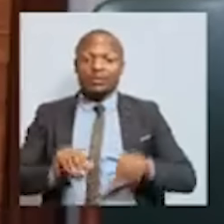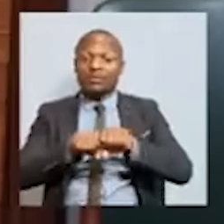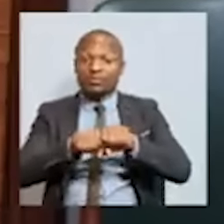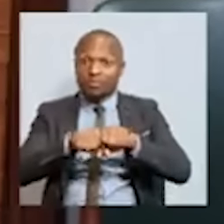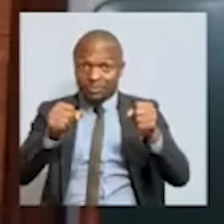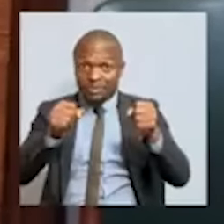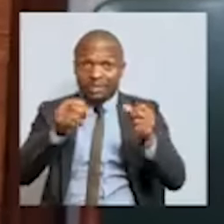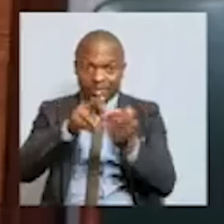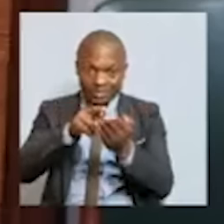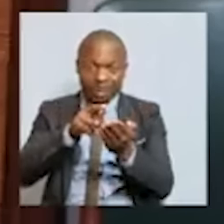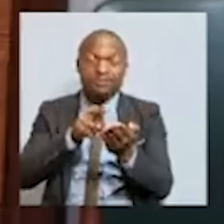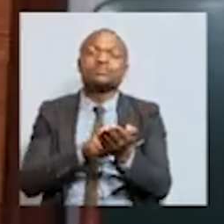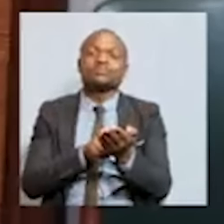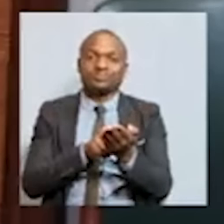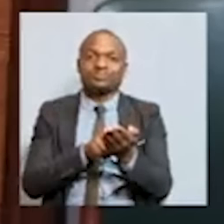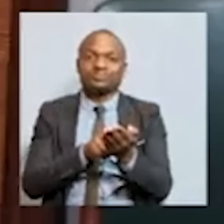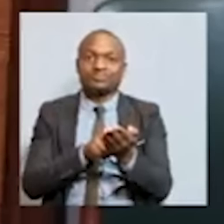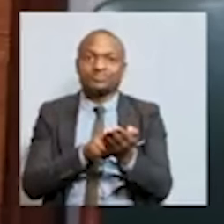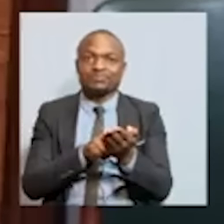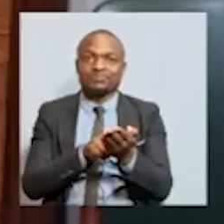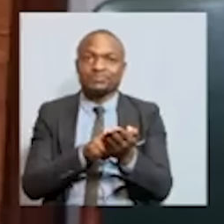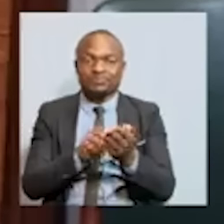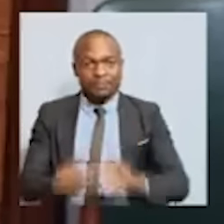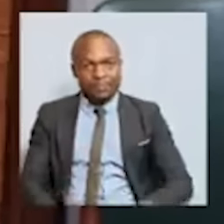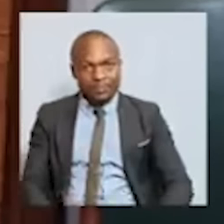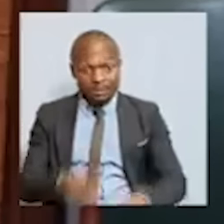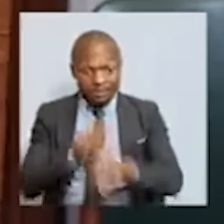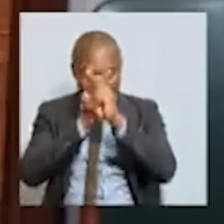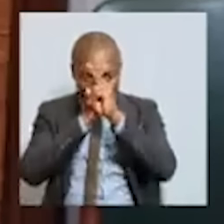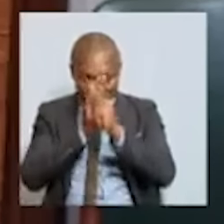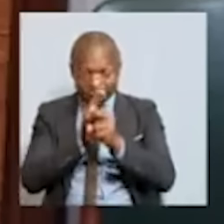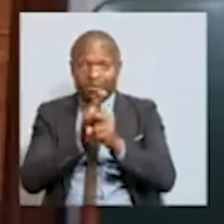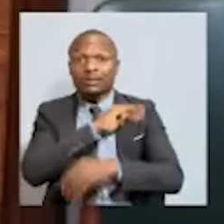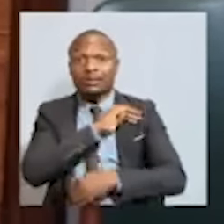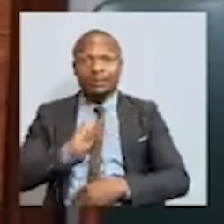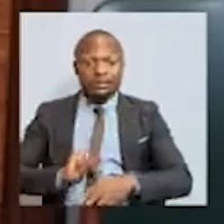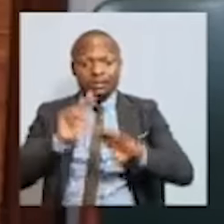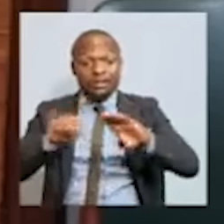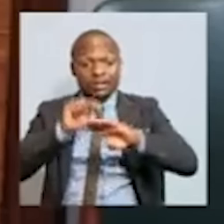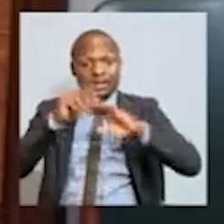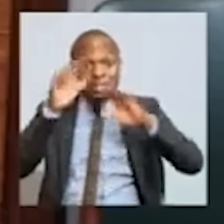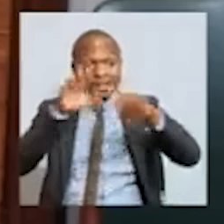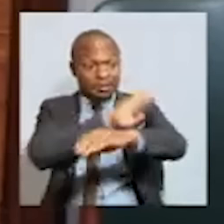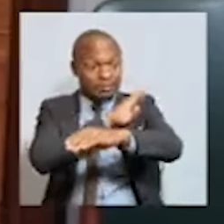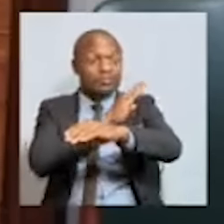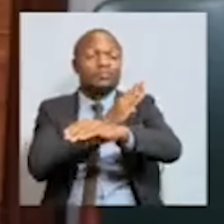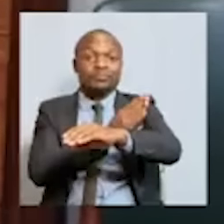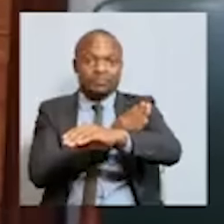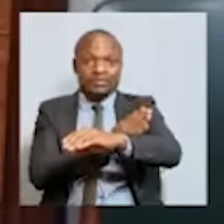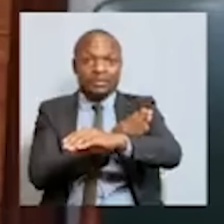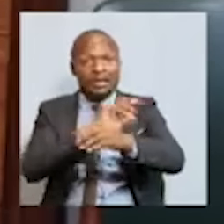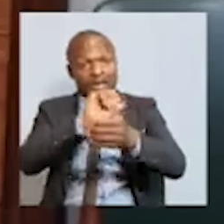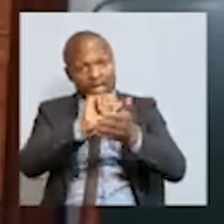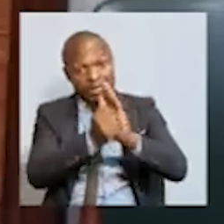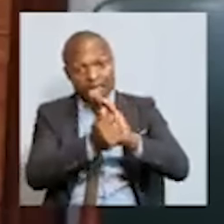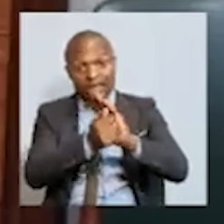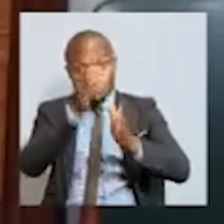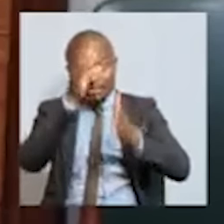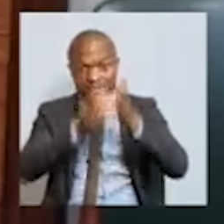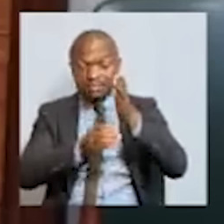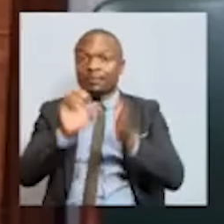privilege and contempt of the House. Honorable members, the National Assembly Powers and Privilege Act, Chapter